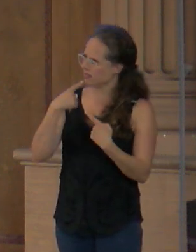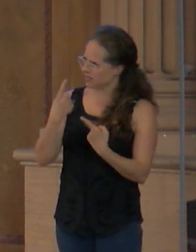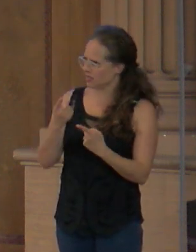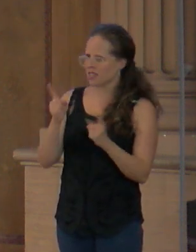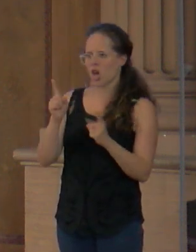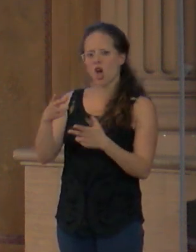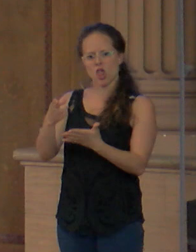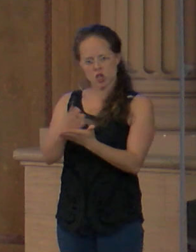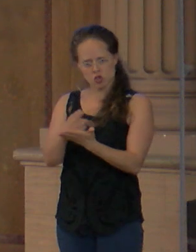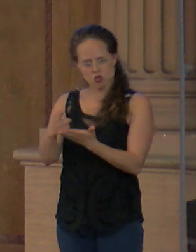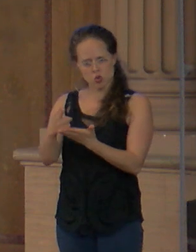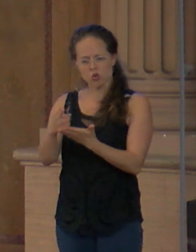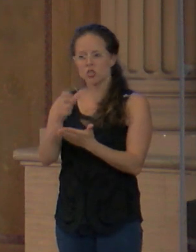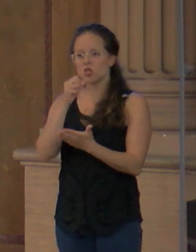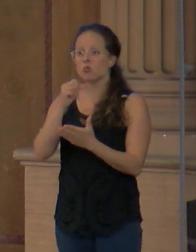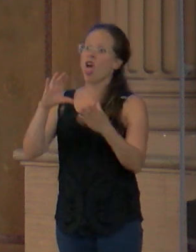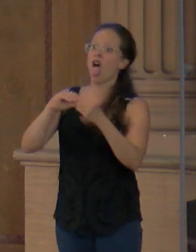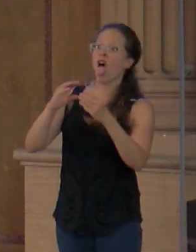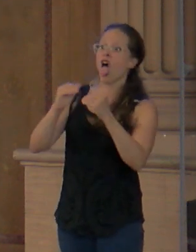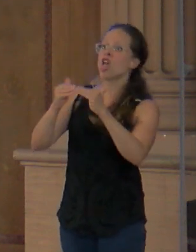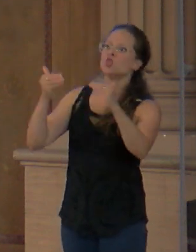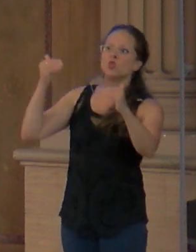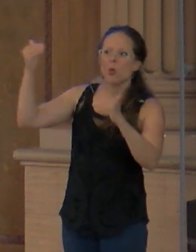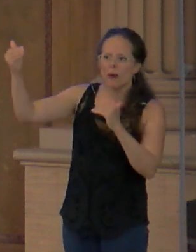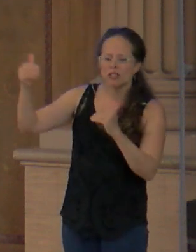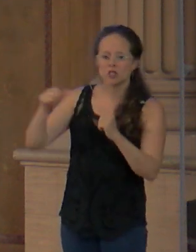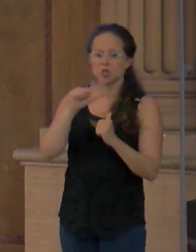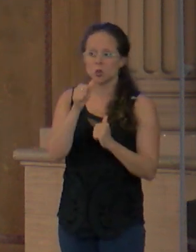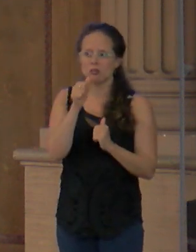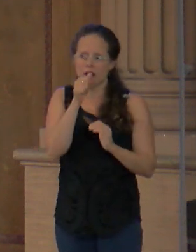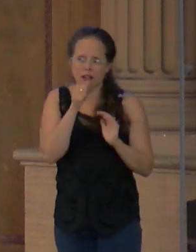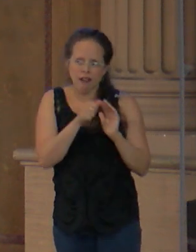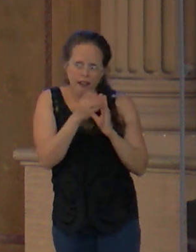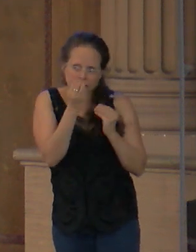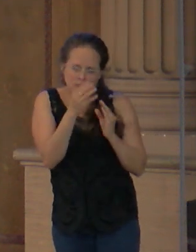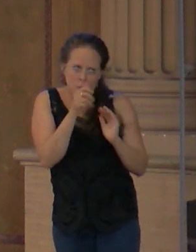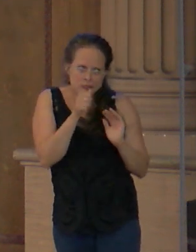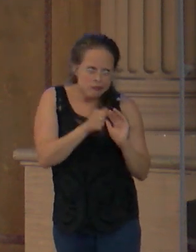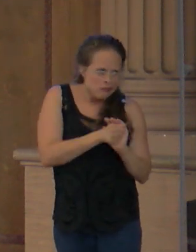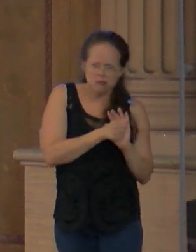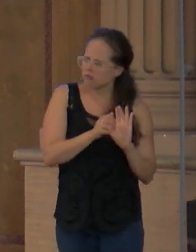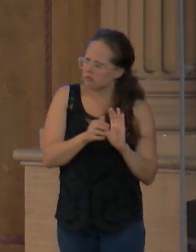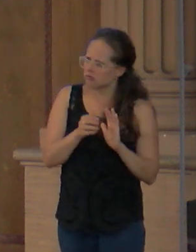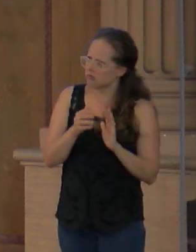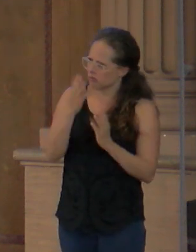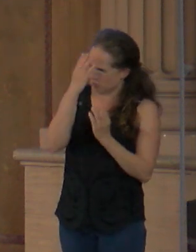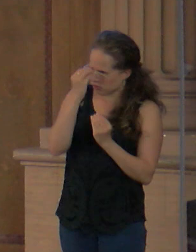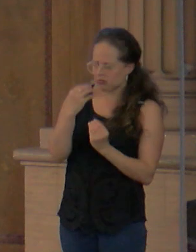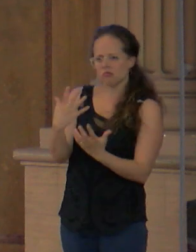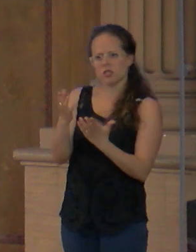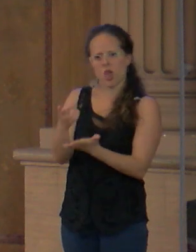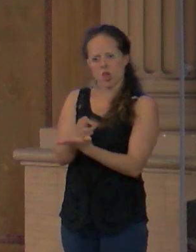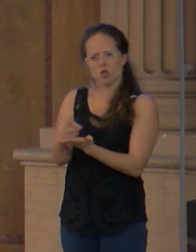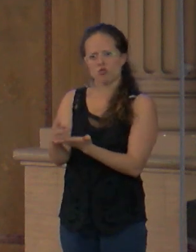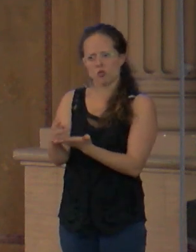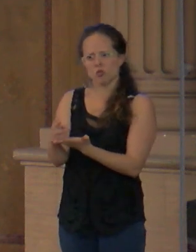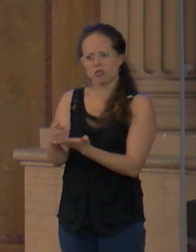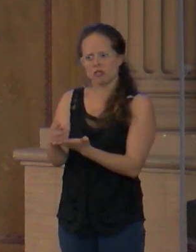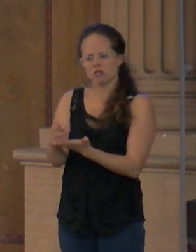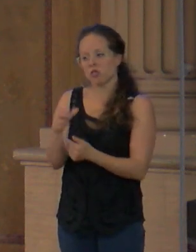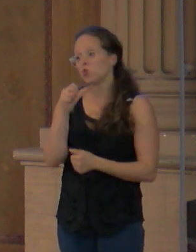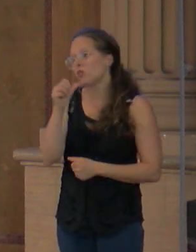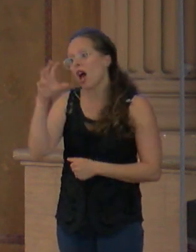much, don't say too little, don't act like everything that you've heard about the situation must be true, don't assume,